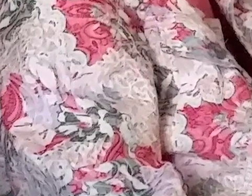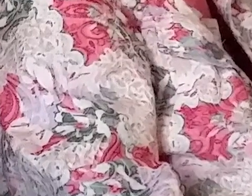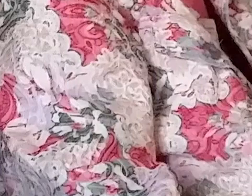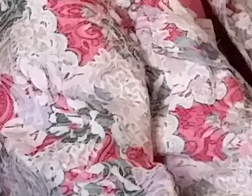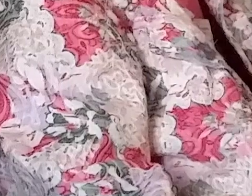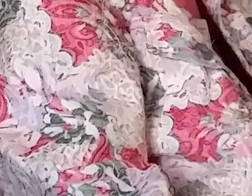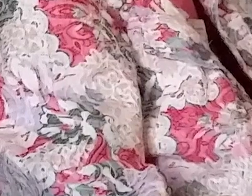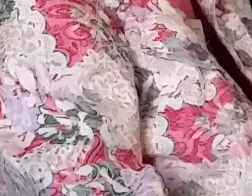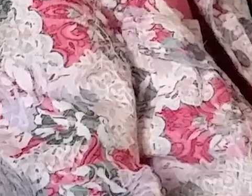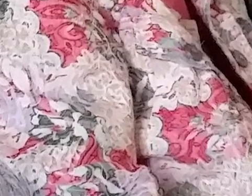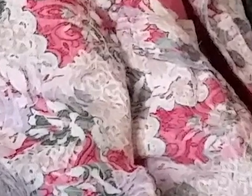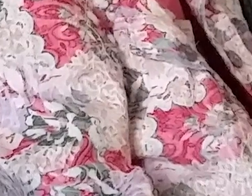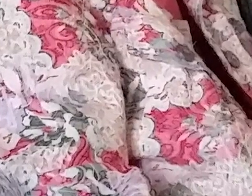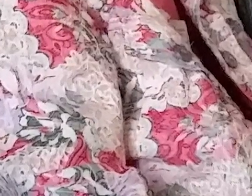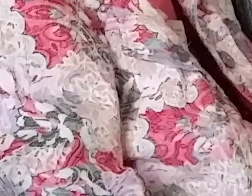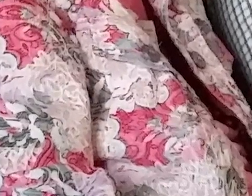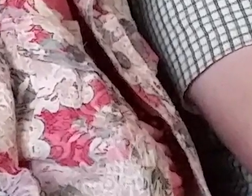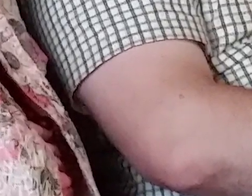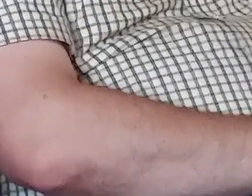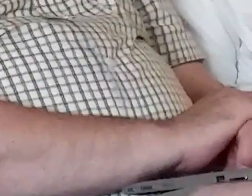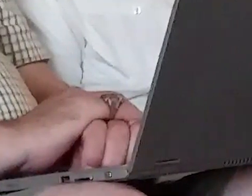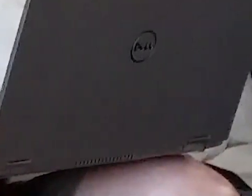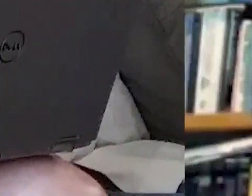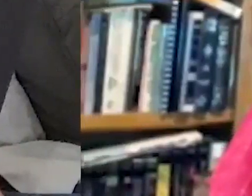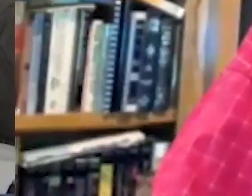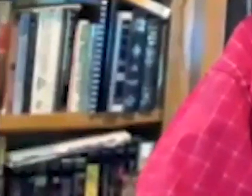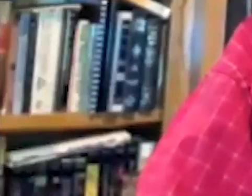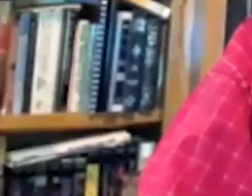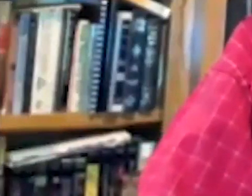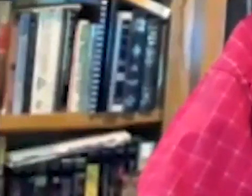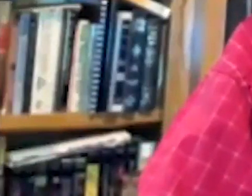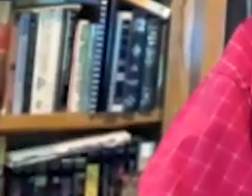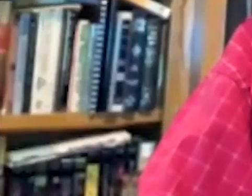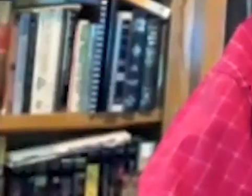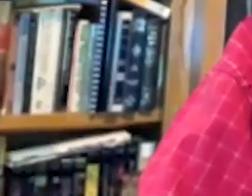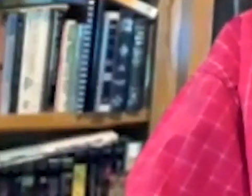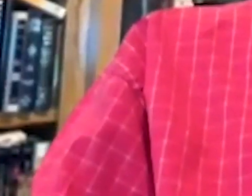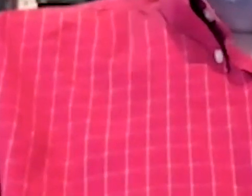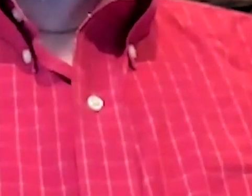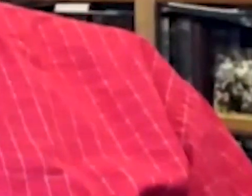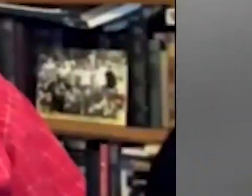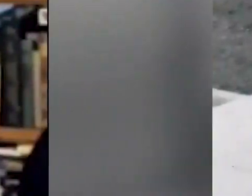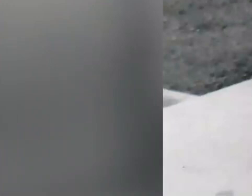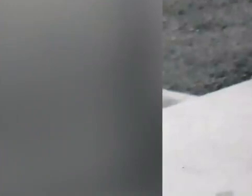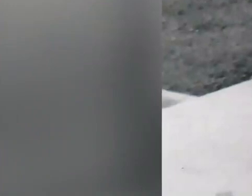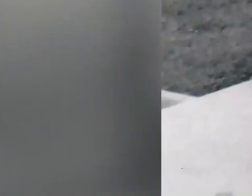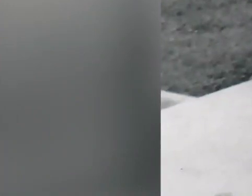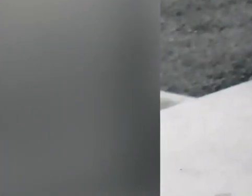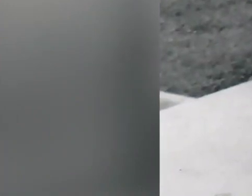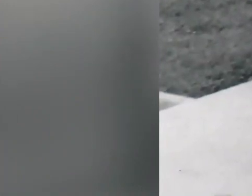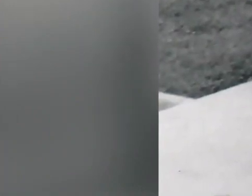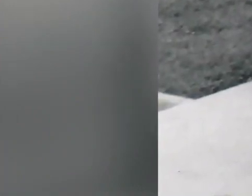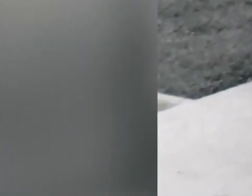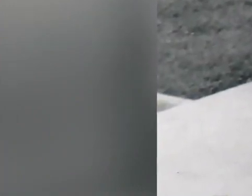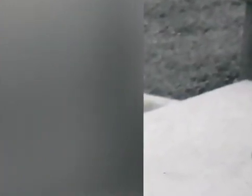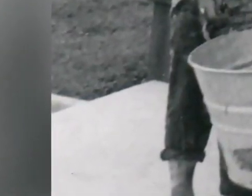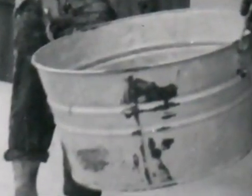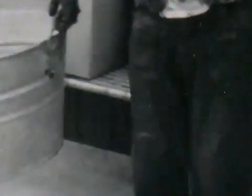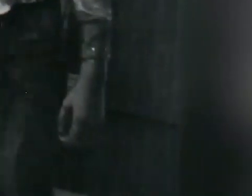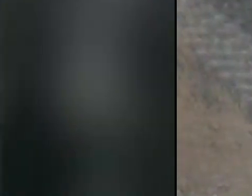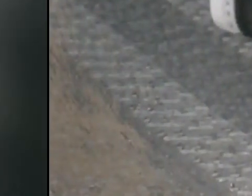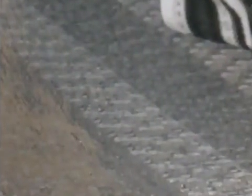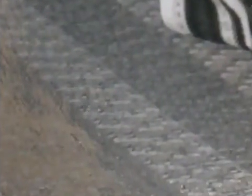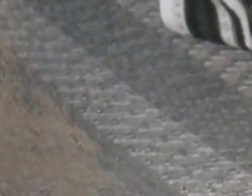we should probably tell you that Big B, When we were wrestling as young children, he called me Big B because I was always beating